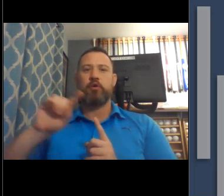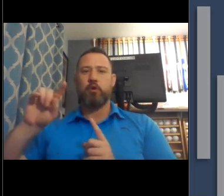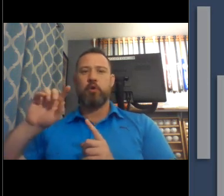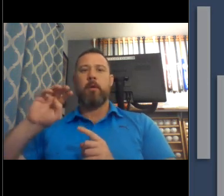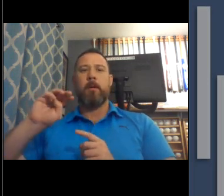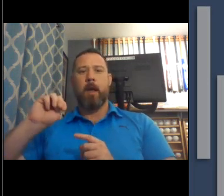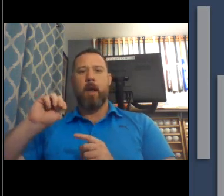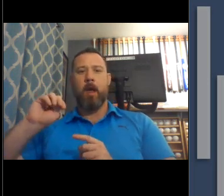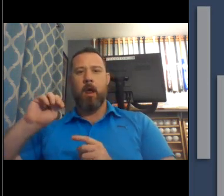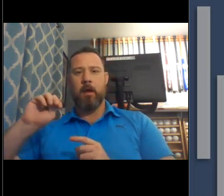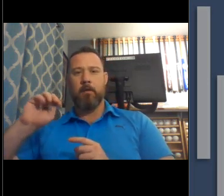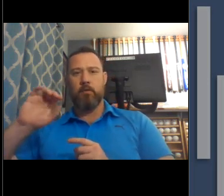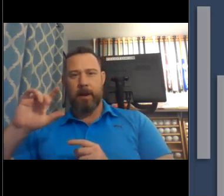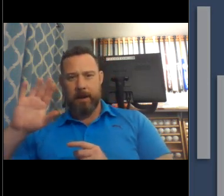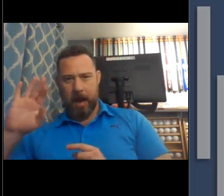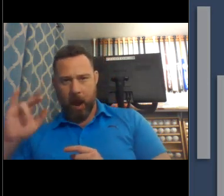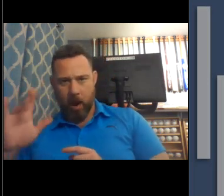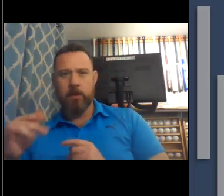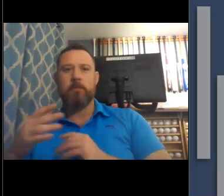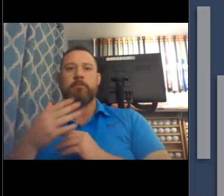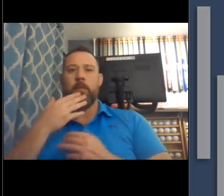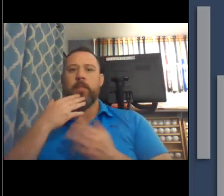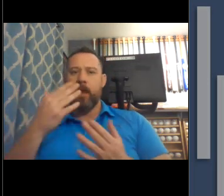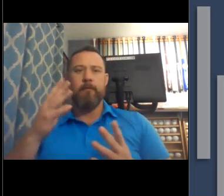and to come up with such a great program.